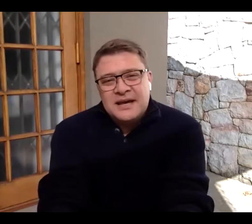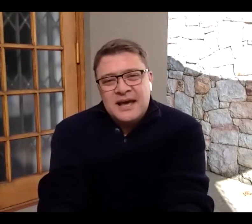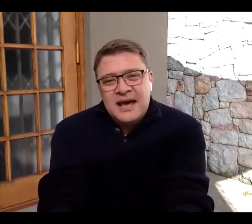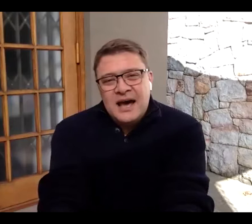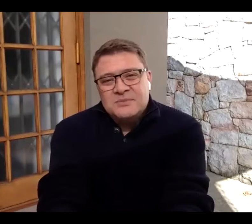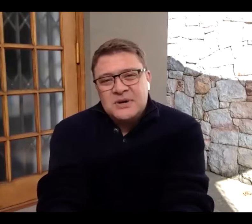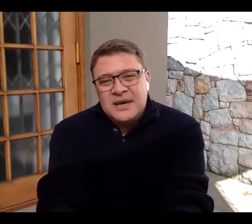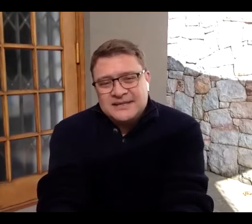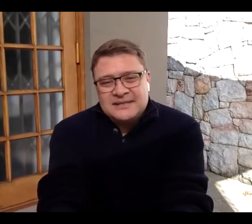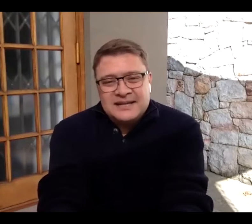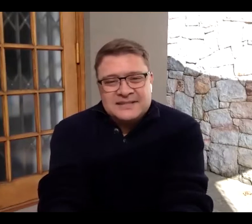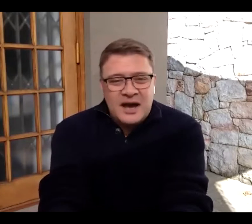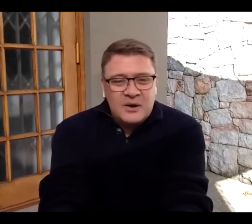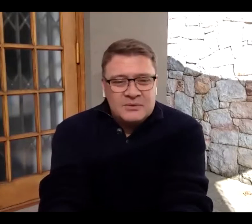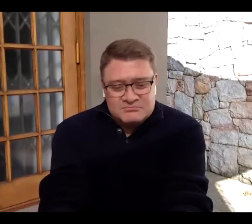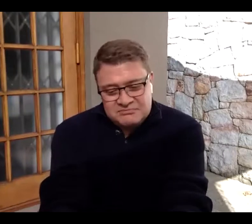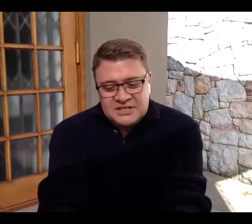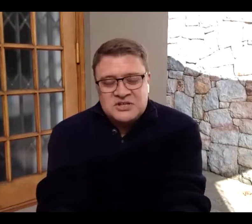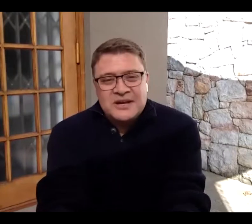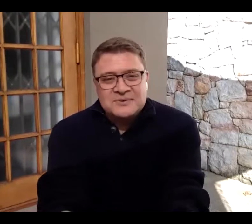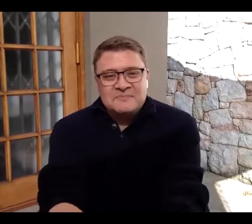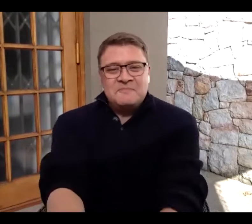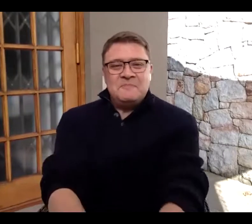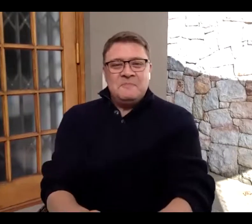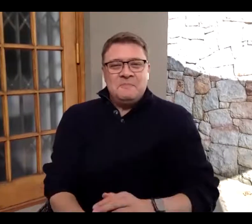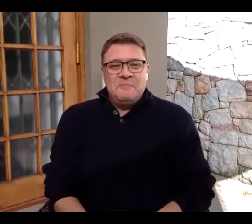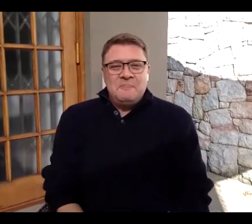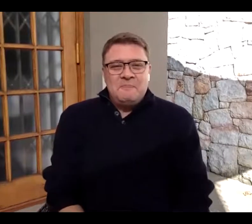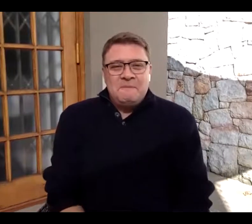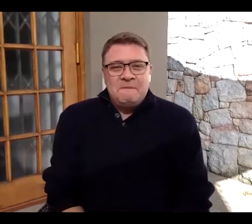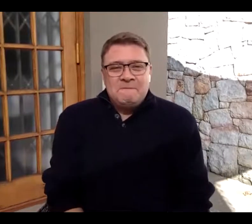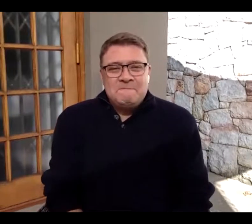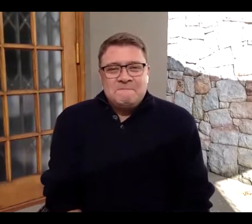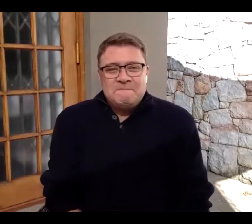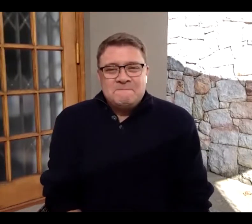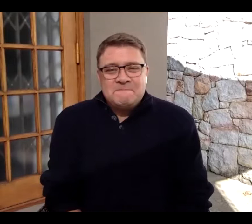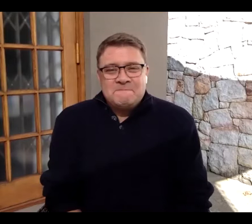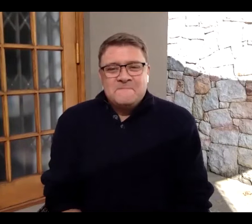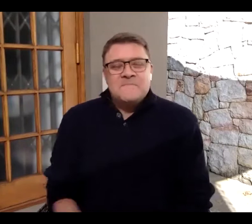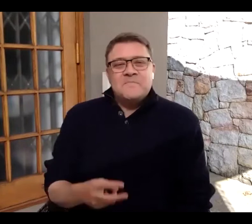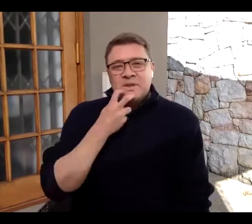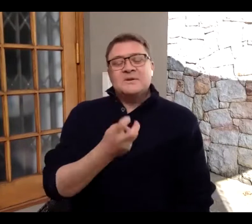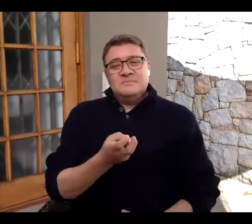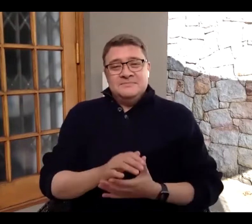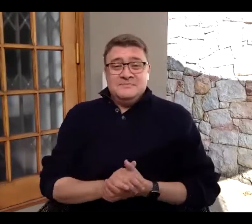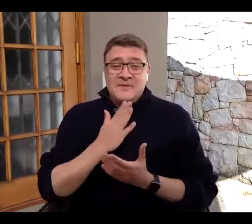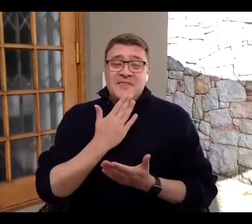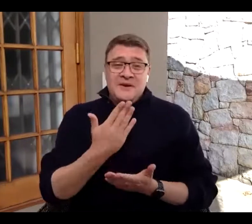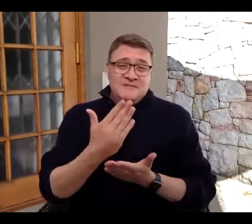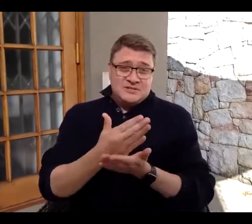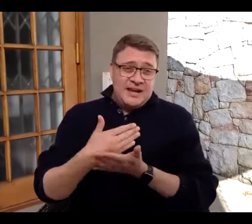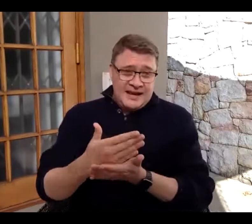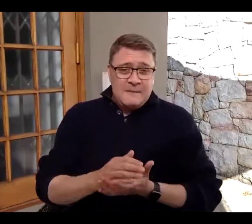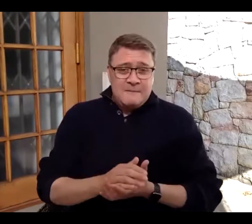different. So yes, that's our situation. Awesome. Well, thank you for sharing that. I